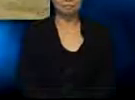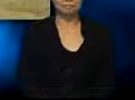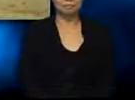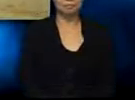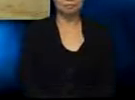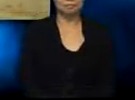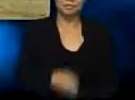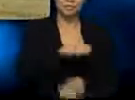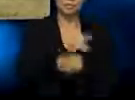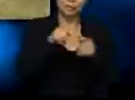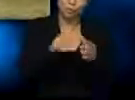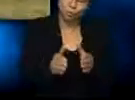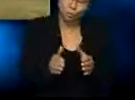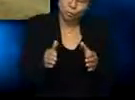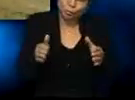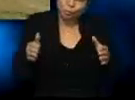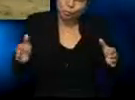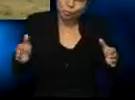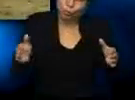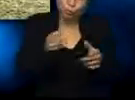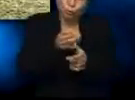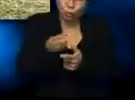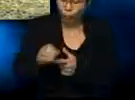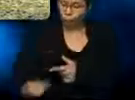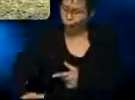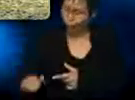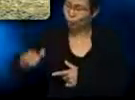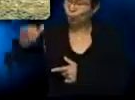They grow and become big.